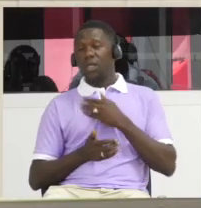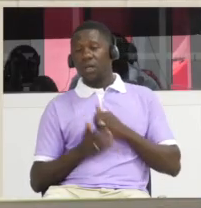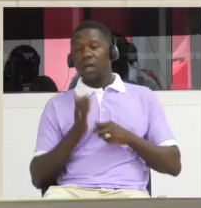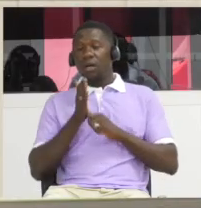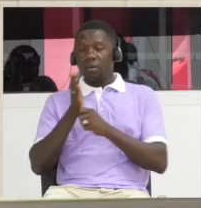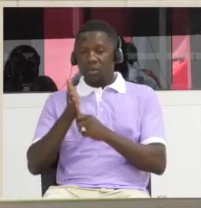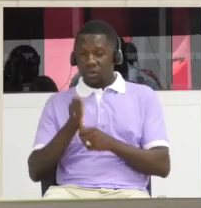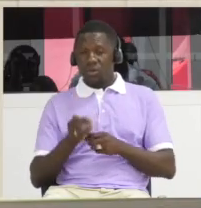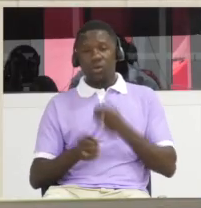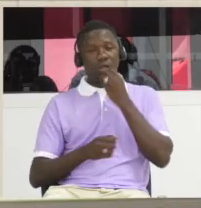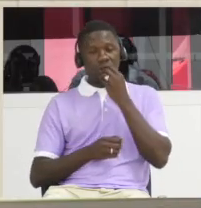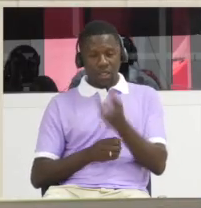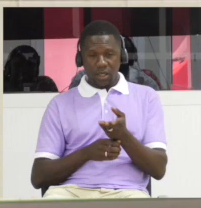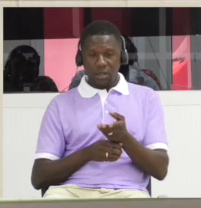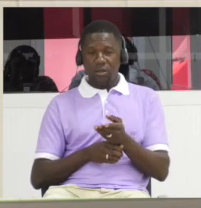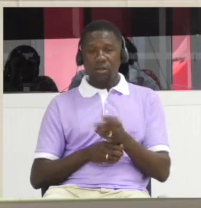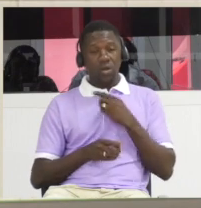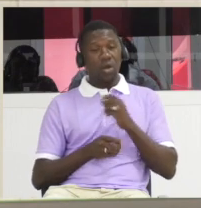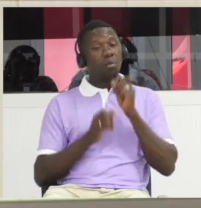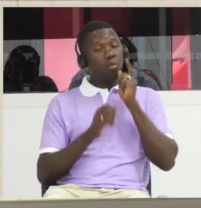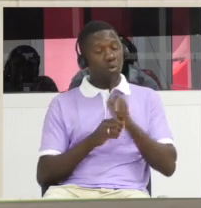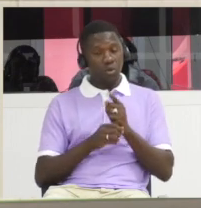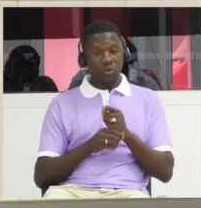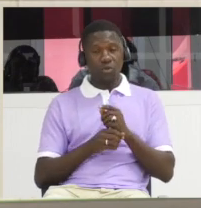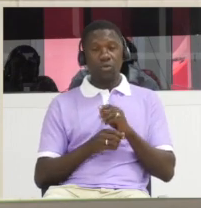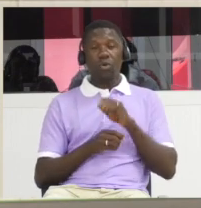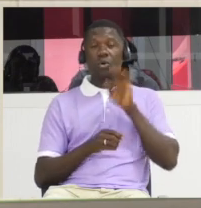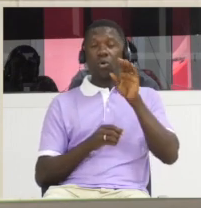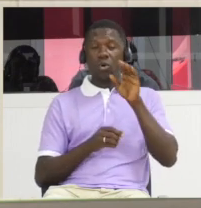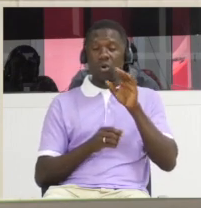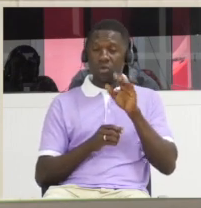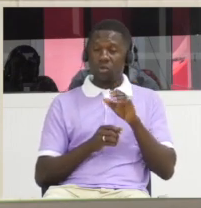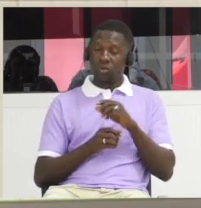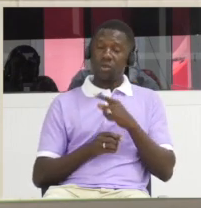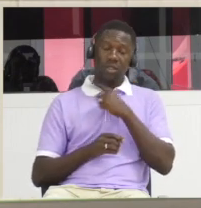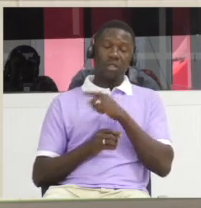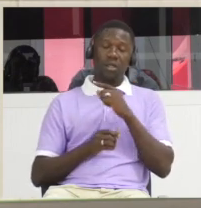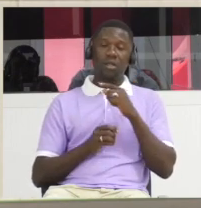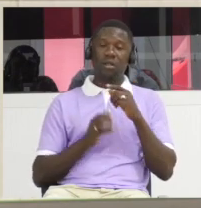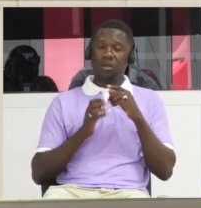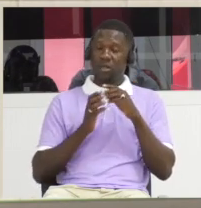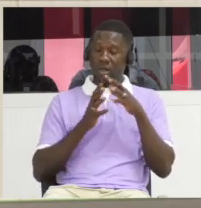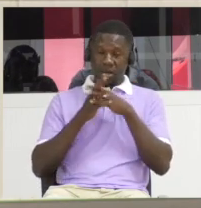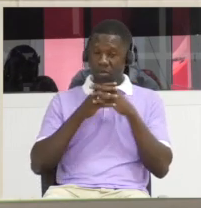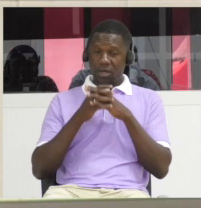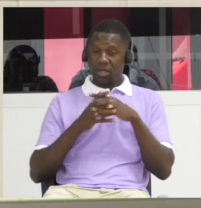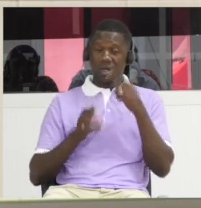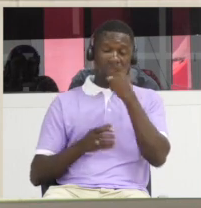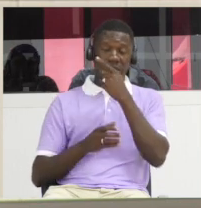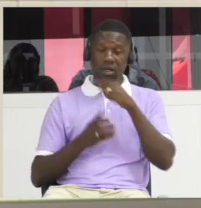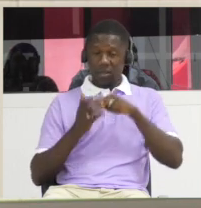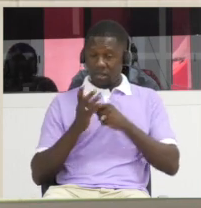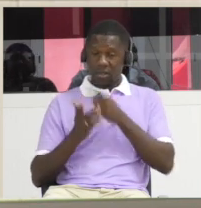authorize or, you know, that, you know, the Americans here couldn't take that decision. That had